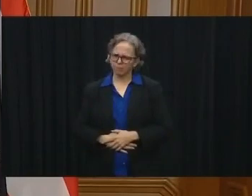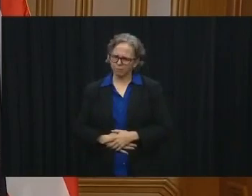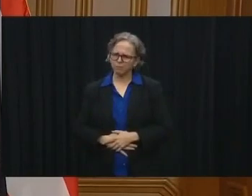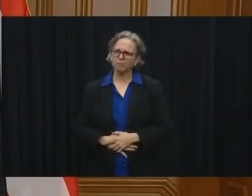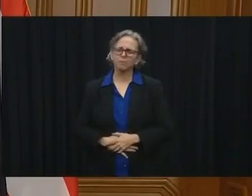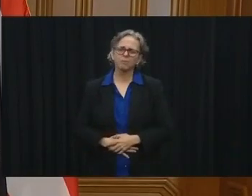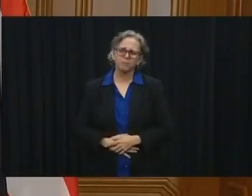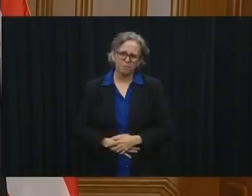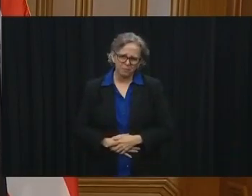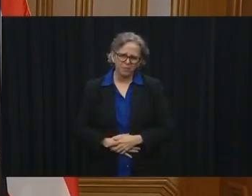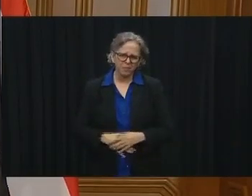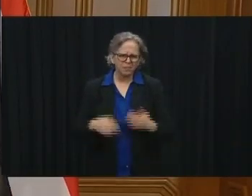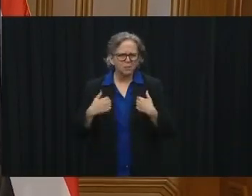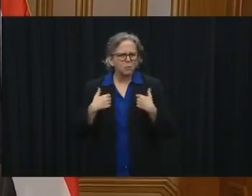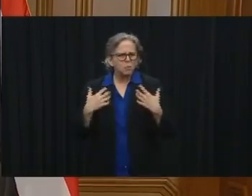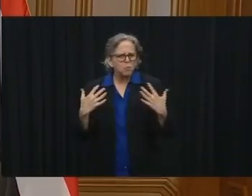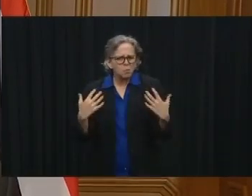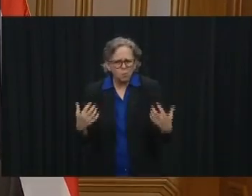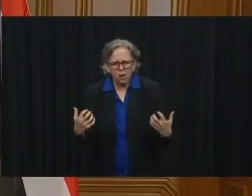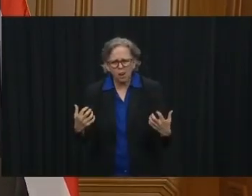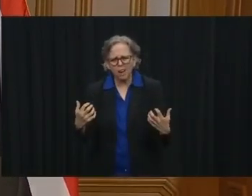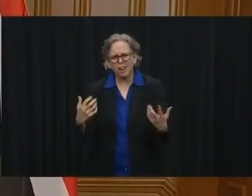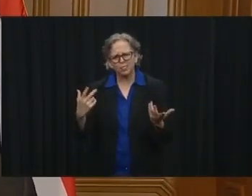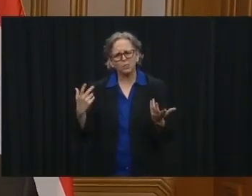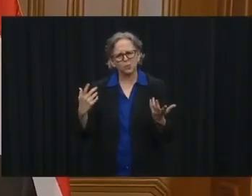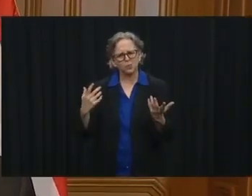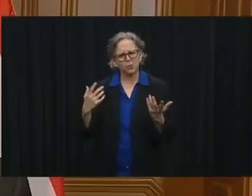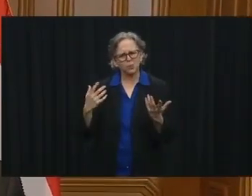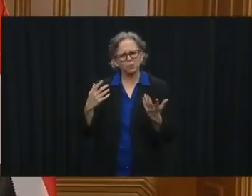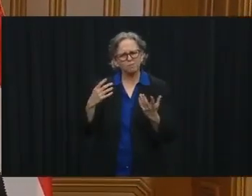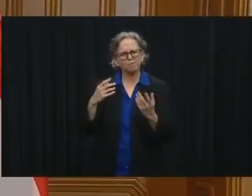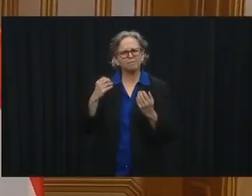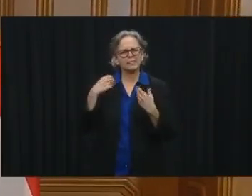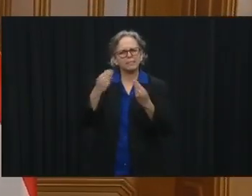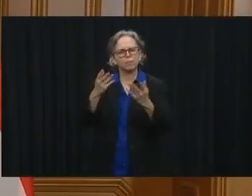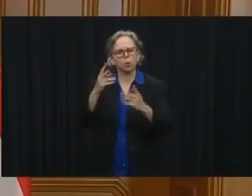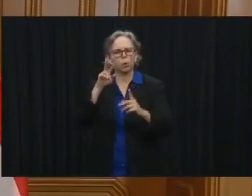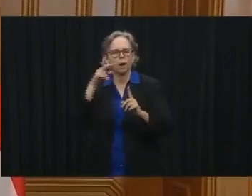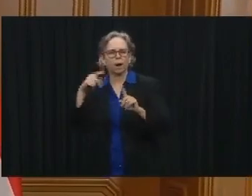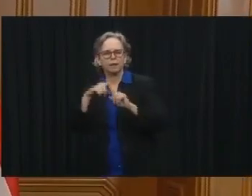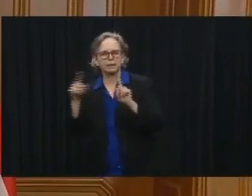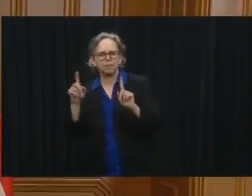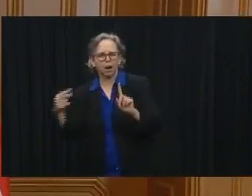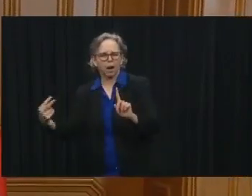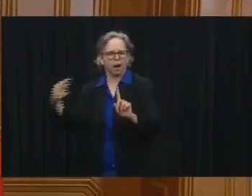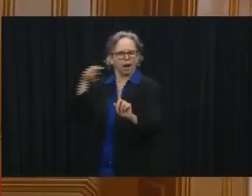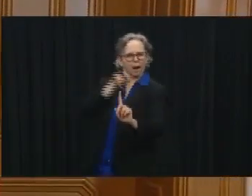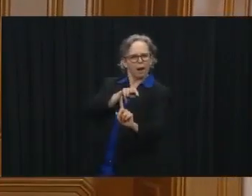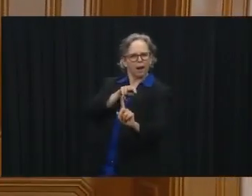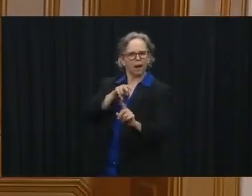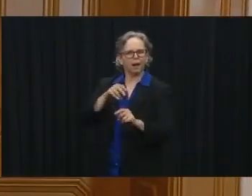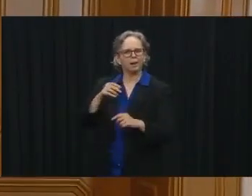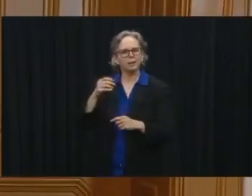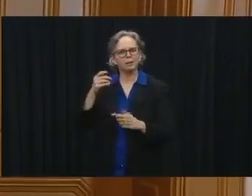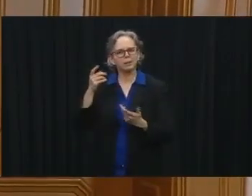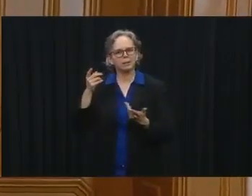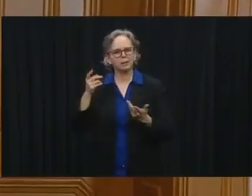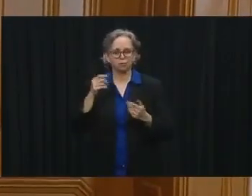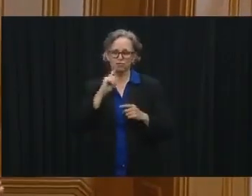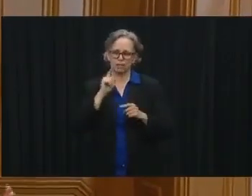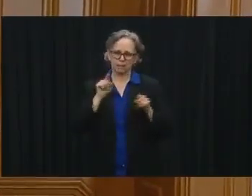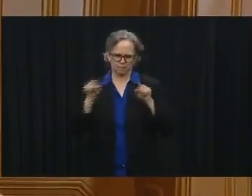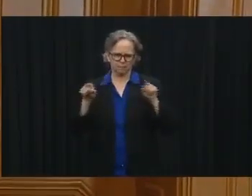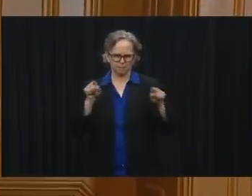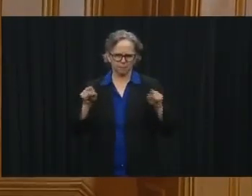talk about the other side of this. There's really, as we've talked about before, there's really two sides, and each one relates to the other. And so the